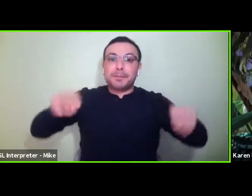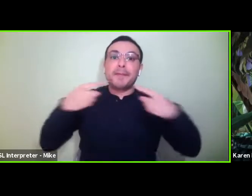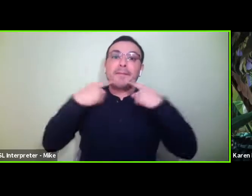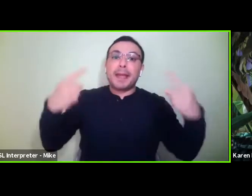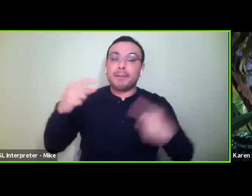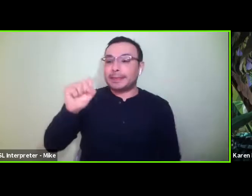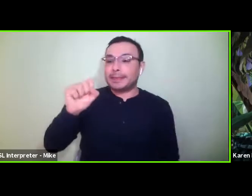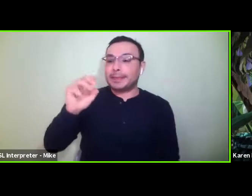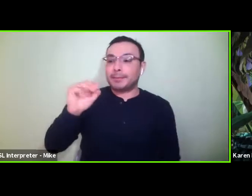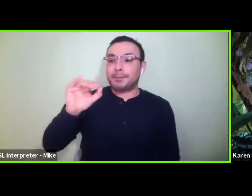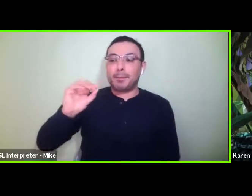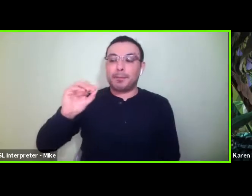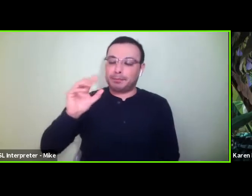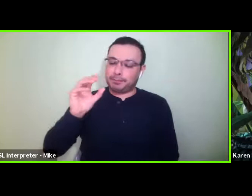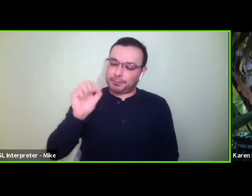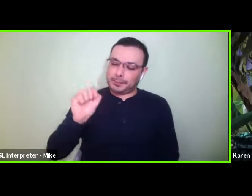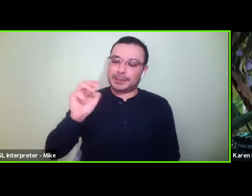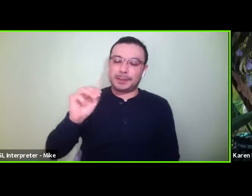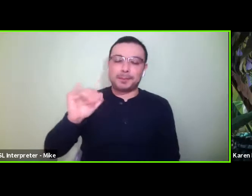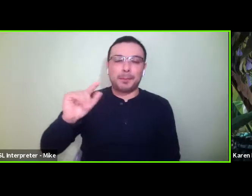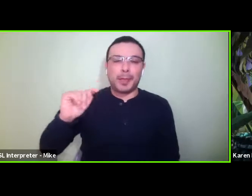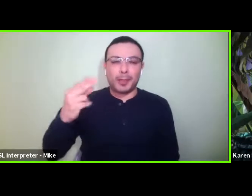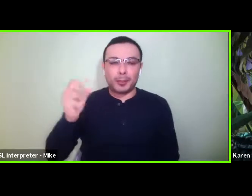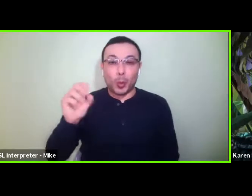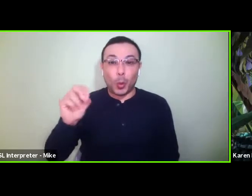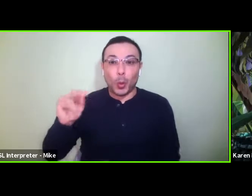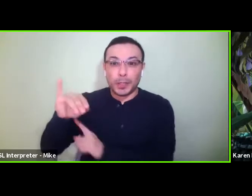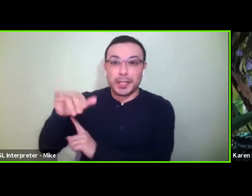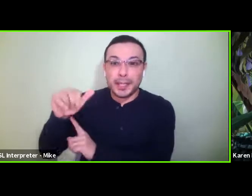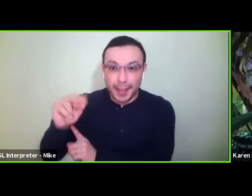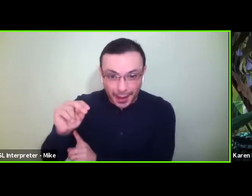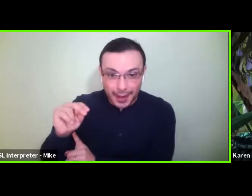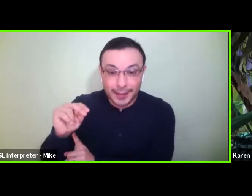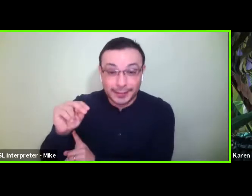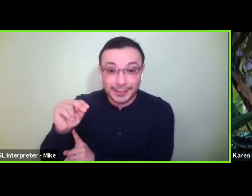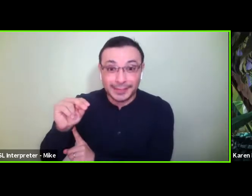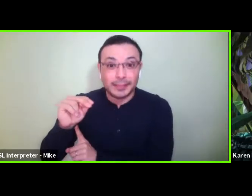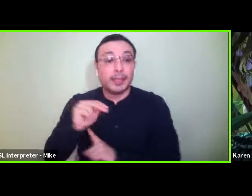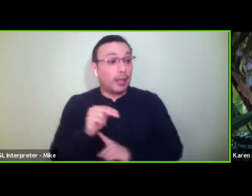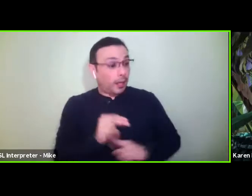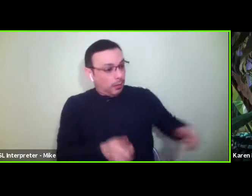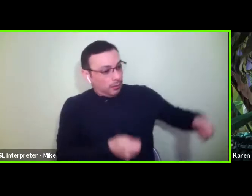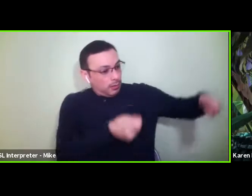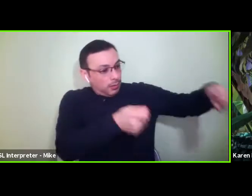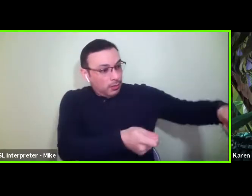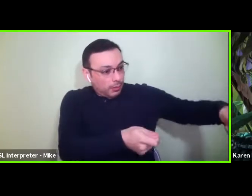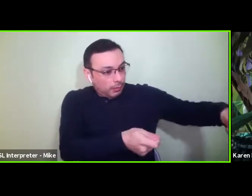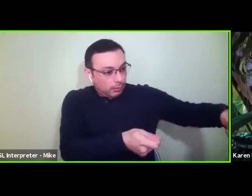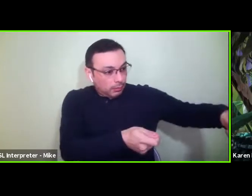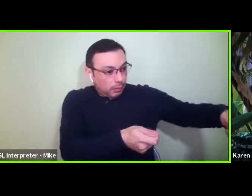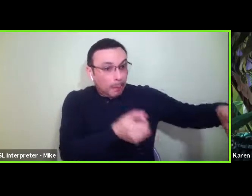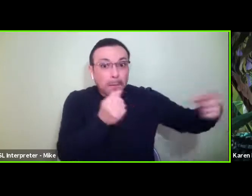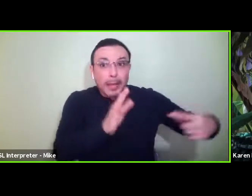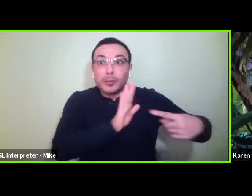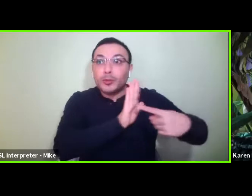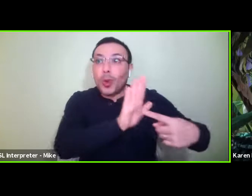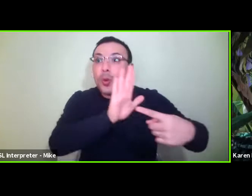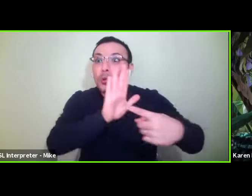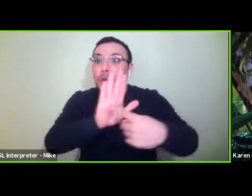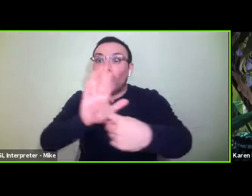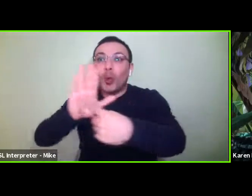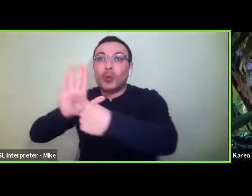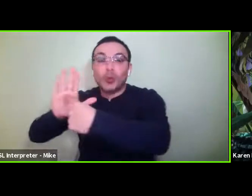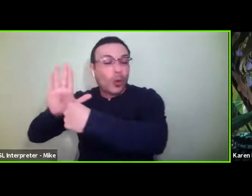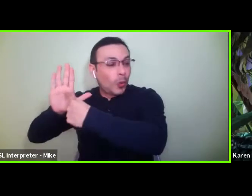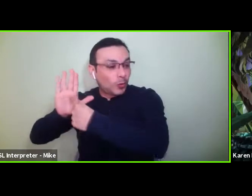Washington's dentures. And I like to think that the comparison is fitting. Ed's chair was very much part of his body,